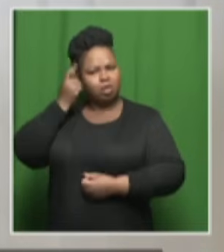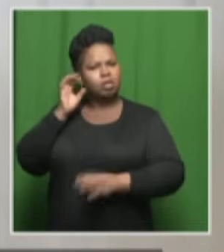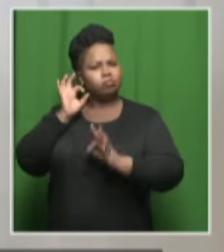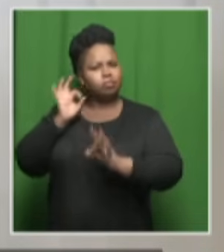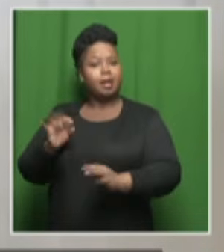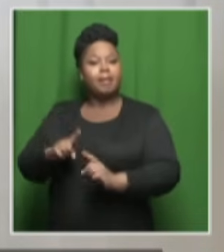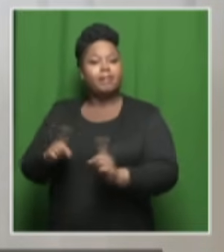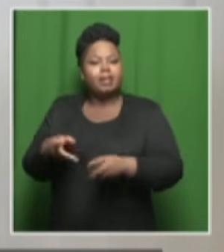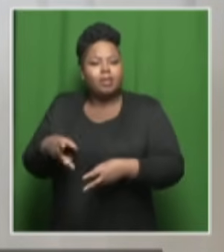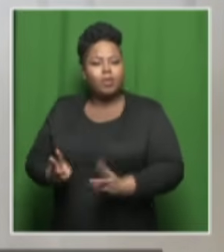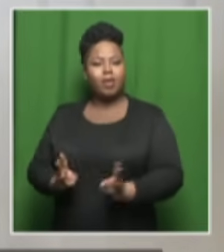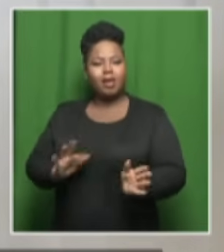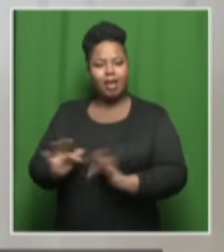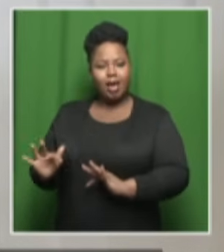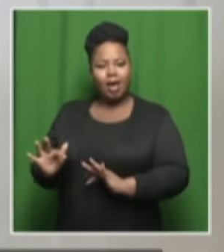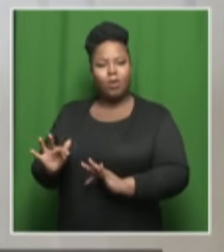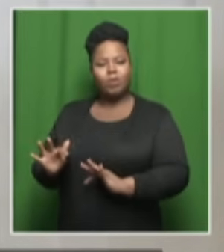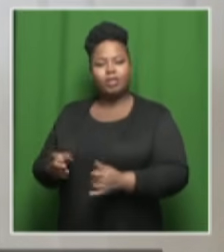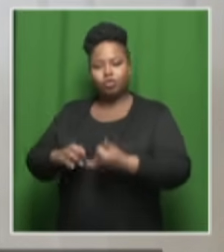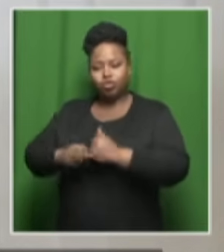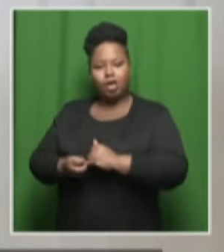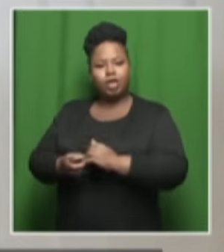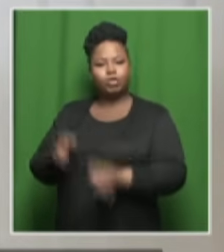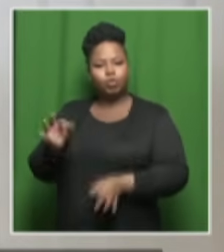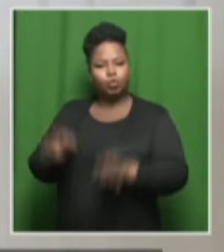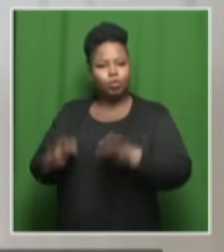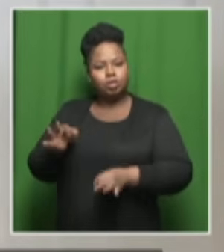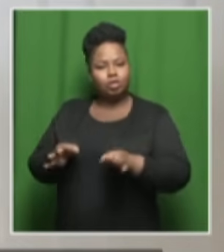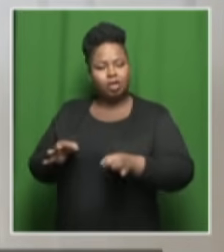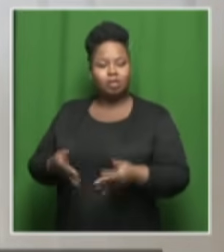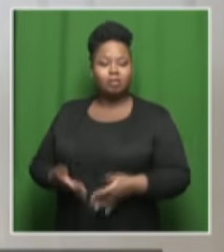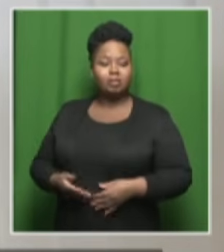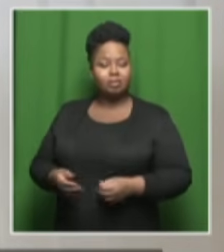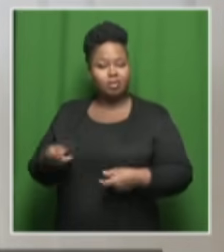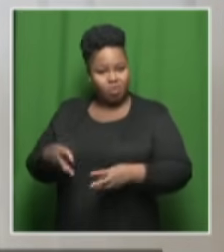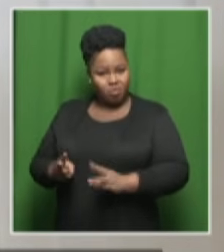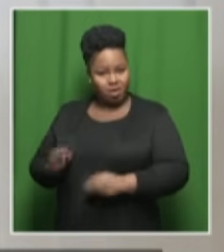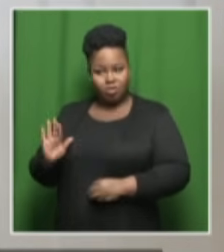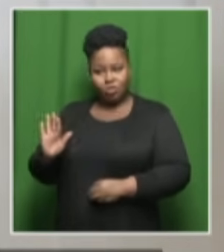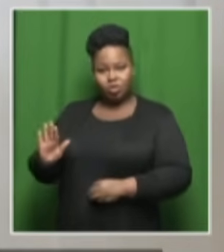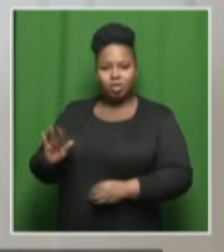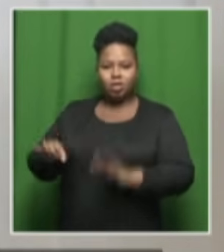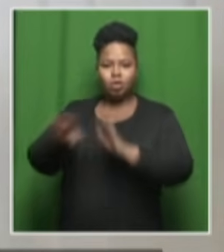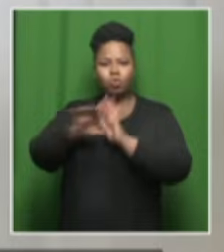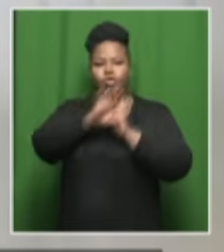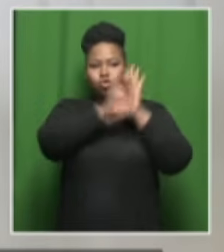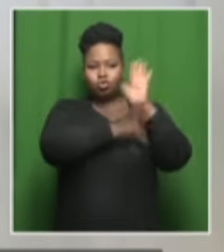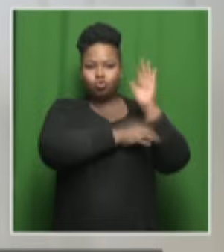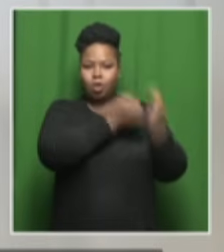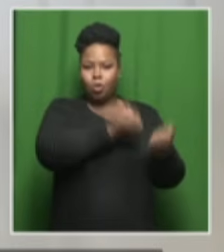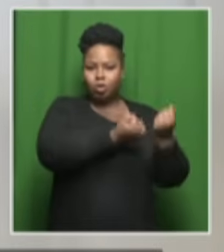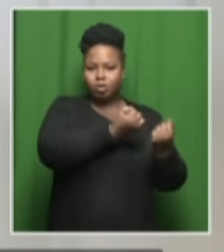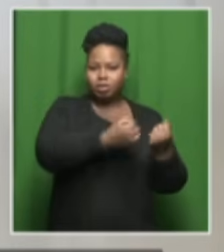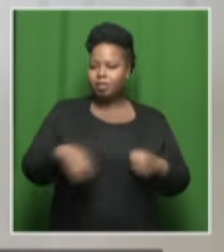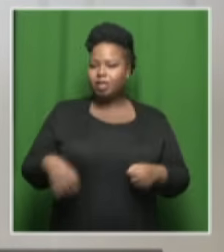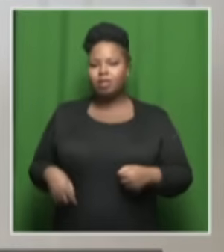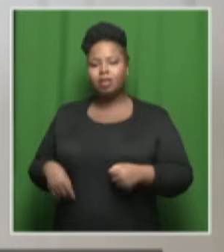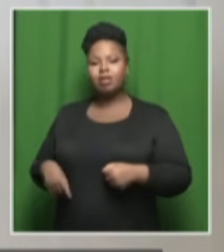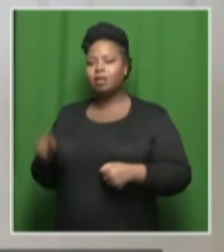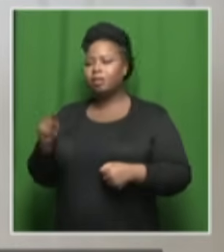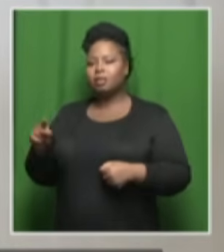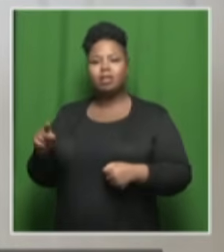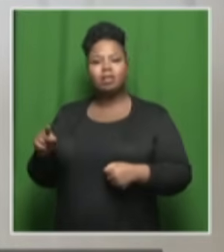in dissecting and trying to adjudicate the matter and the manner in which the Constitutional Court has done so is way different from what the ConCourt was doing. And